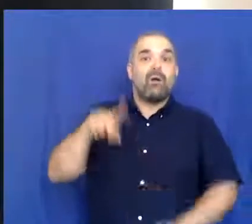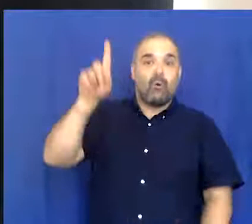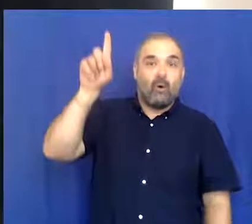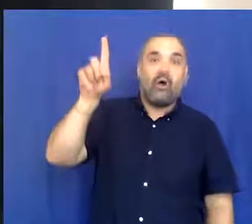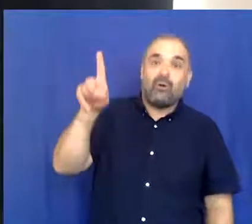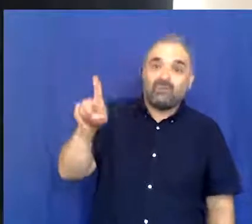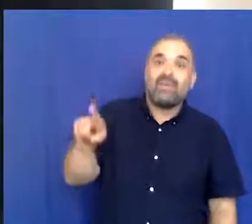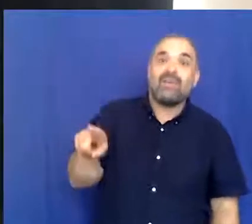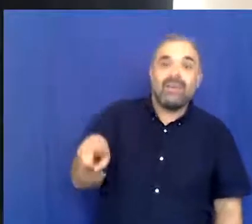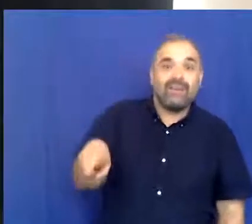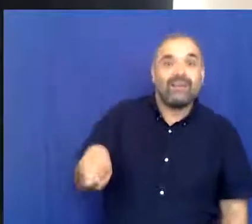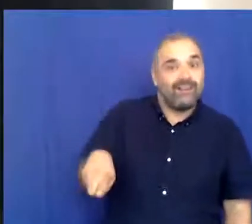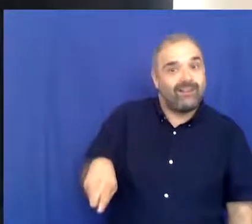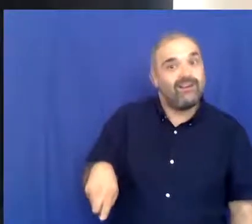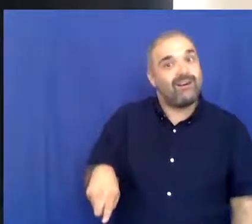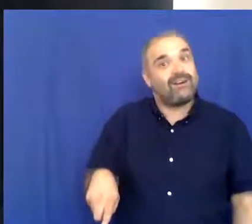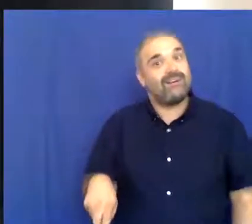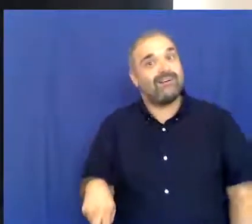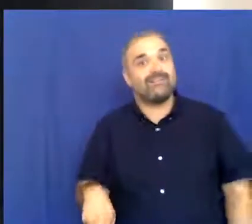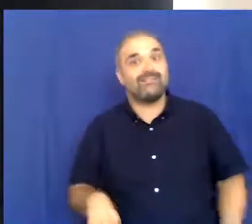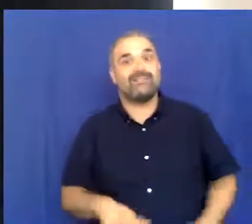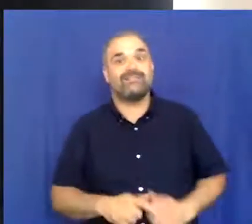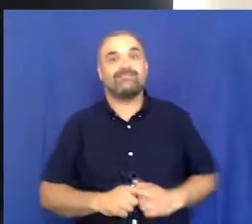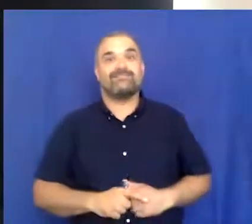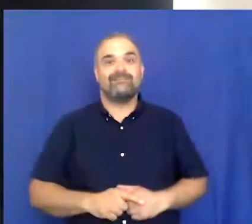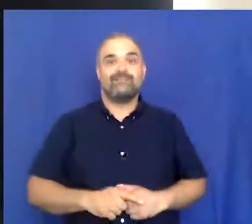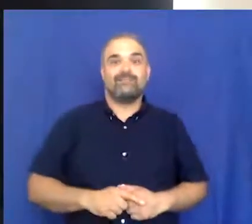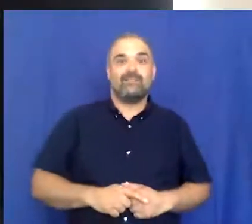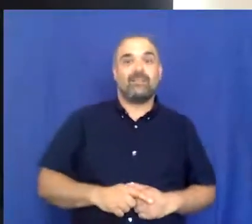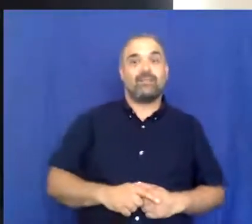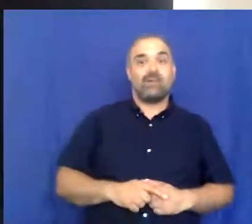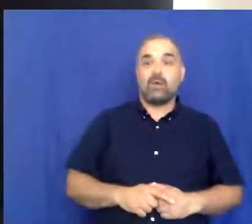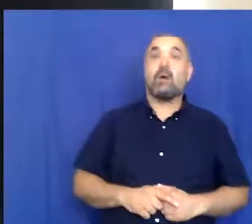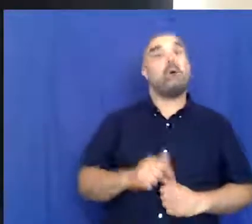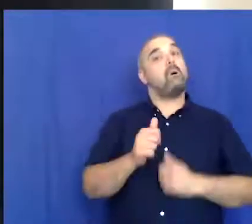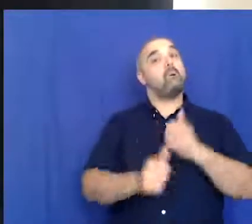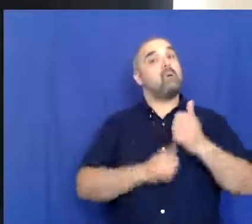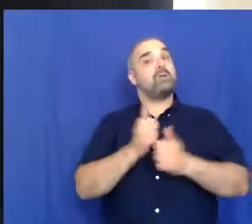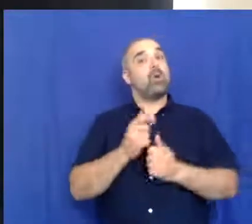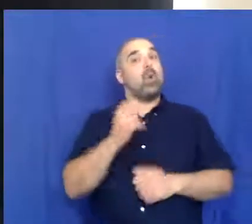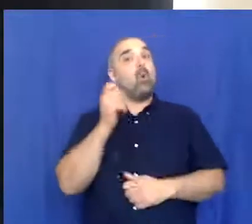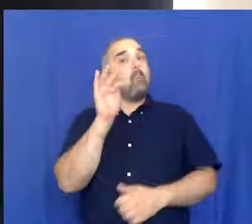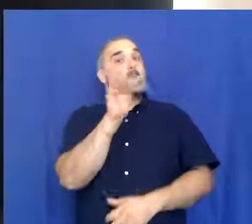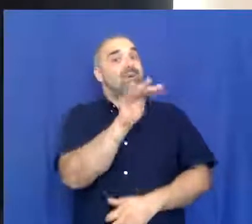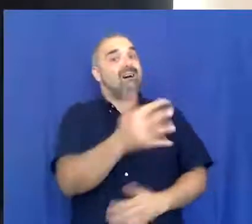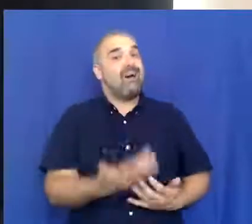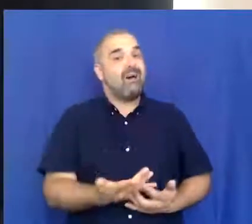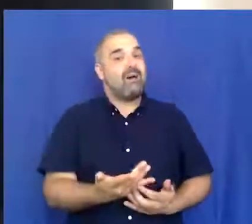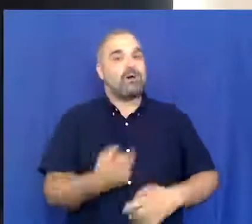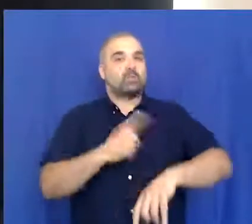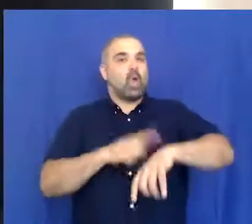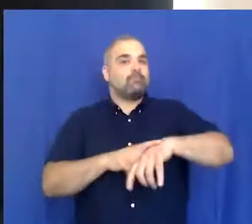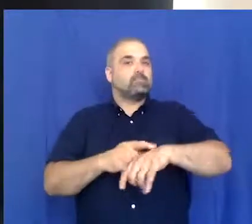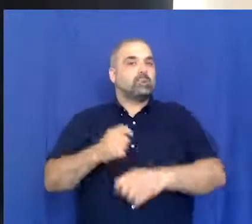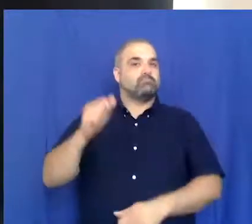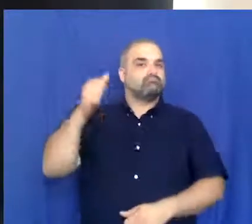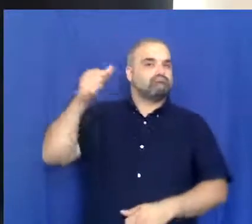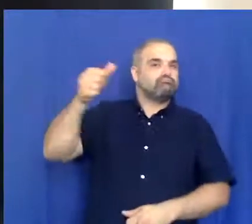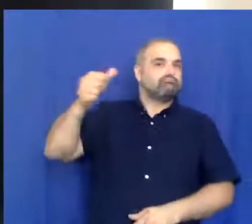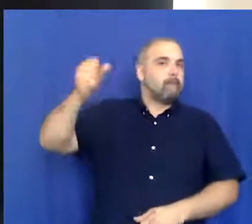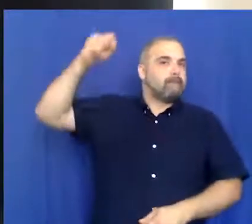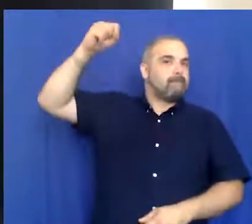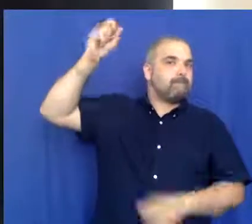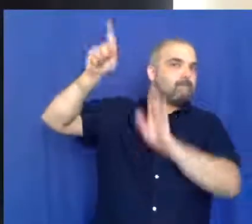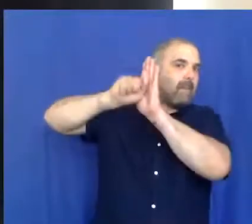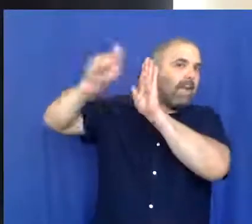up and down all day long. Oh, well done, we're nearly there. Time to ring the